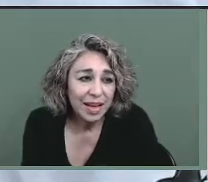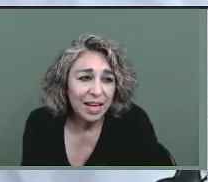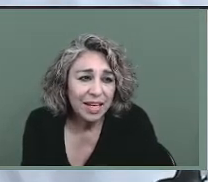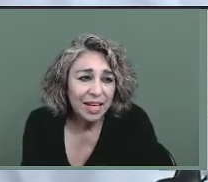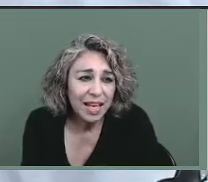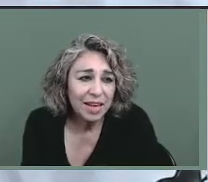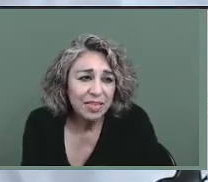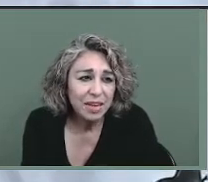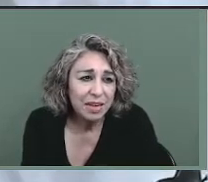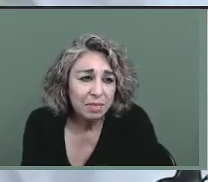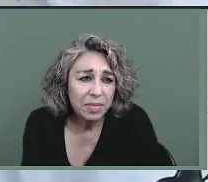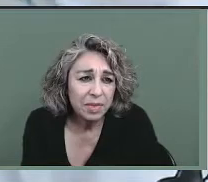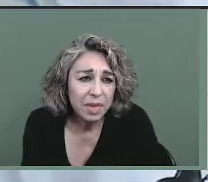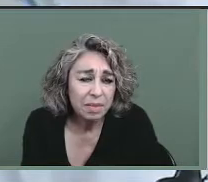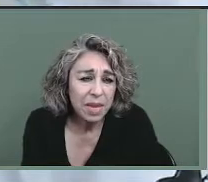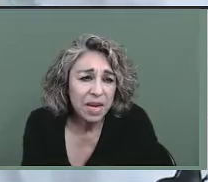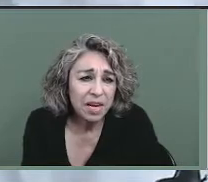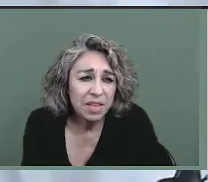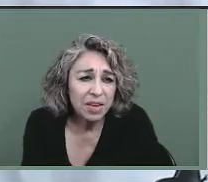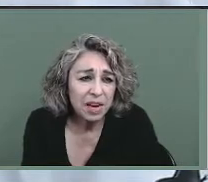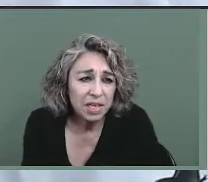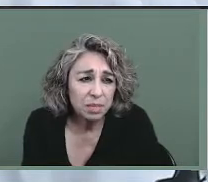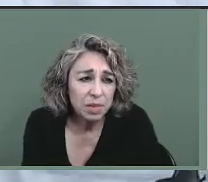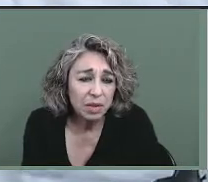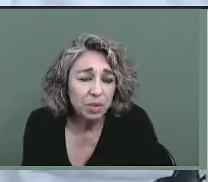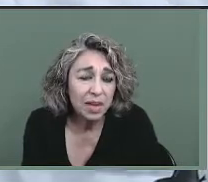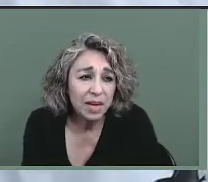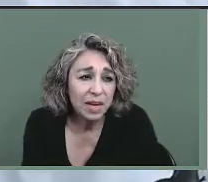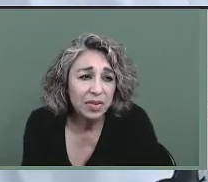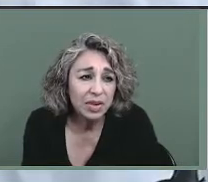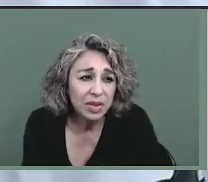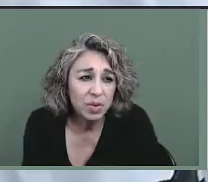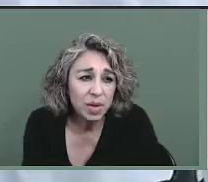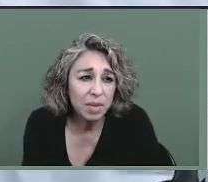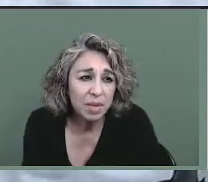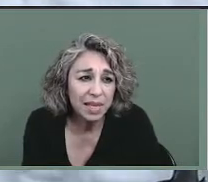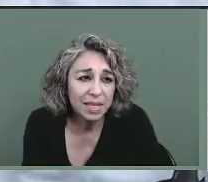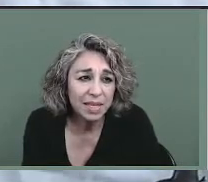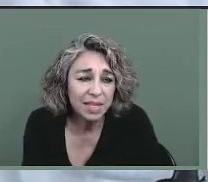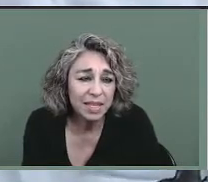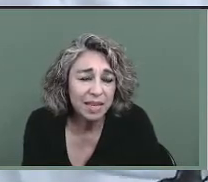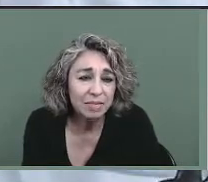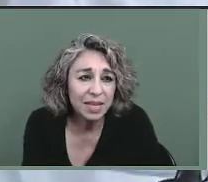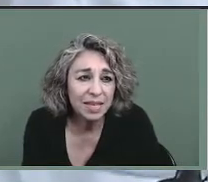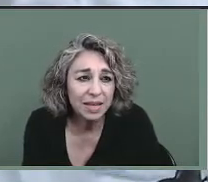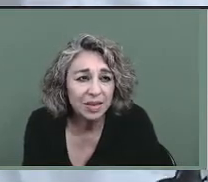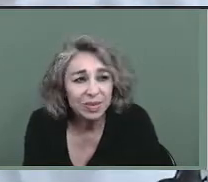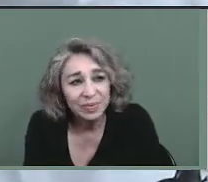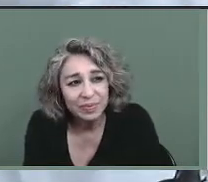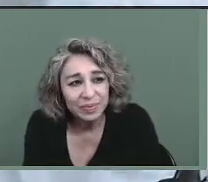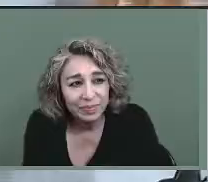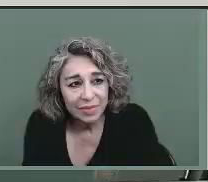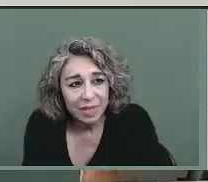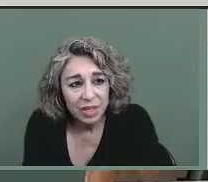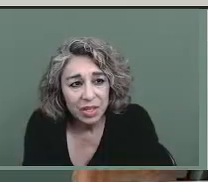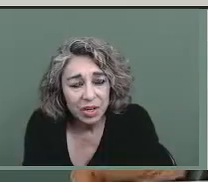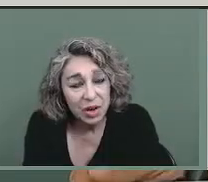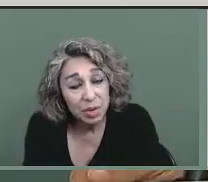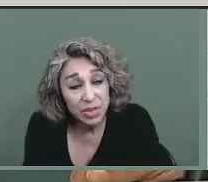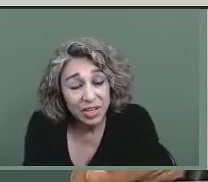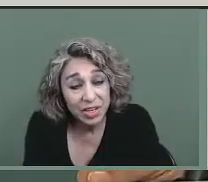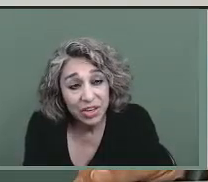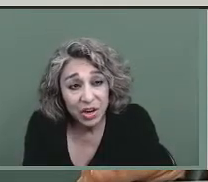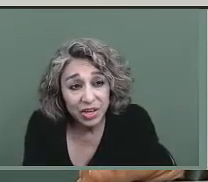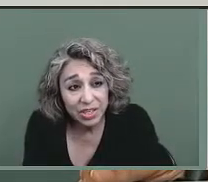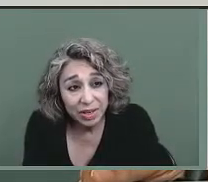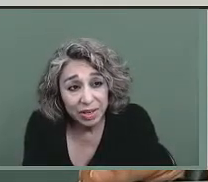A little later, they made another hospital with 120 beds in the state of Mexico. Do you know how